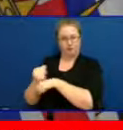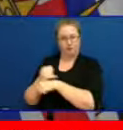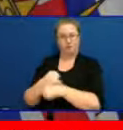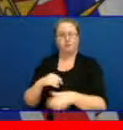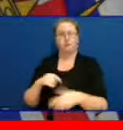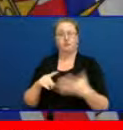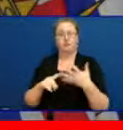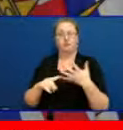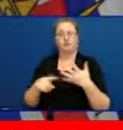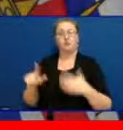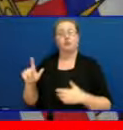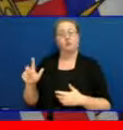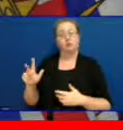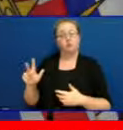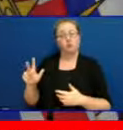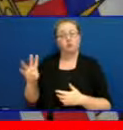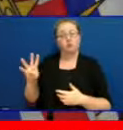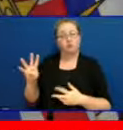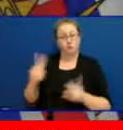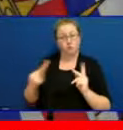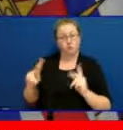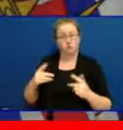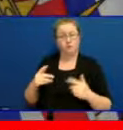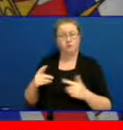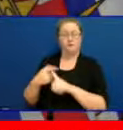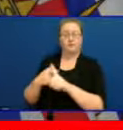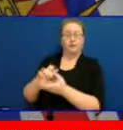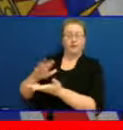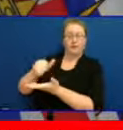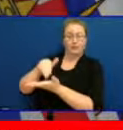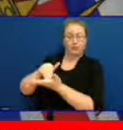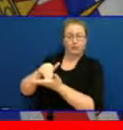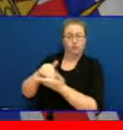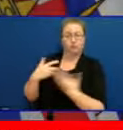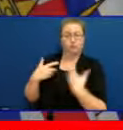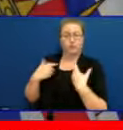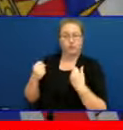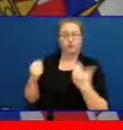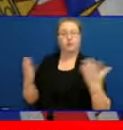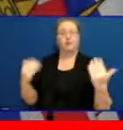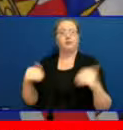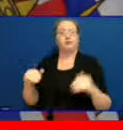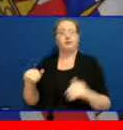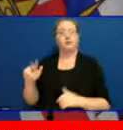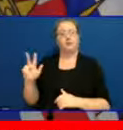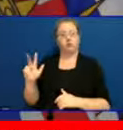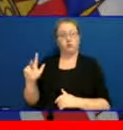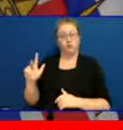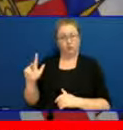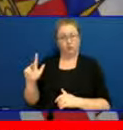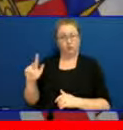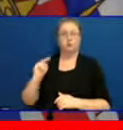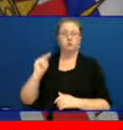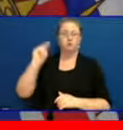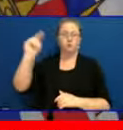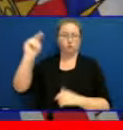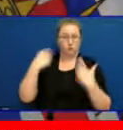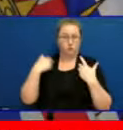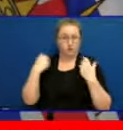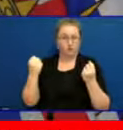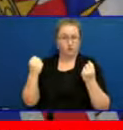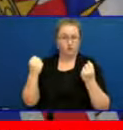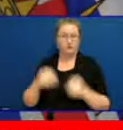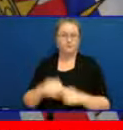Vancouver Island Health Region, 34 people in the Interior Health Region, and 23 of the cases are people who reside